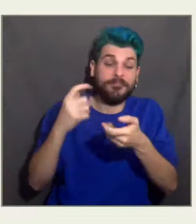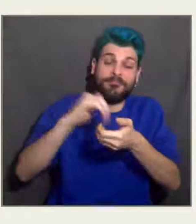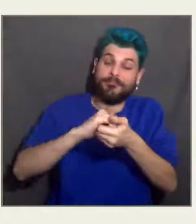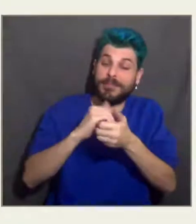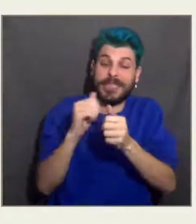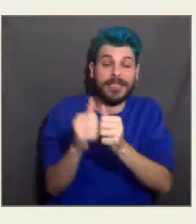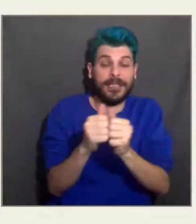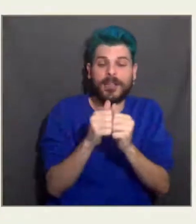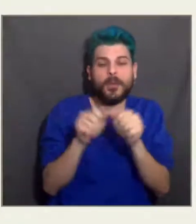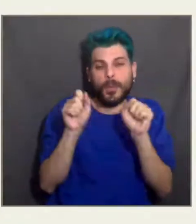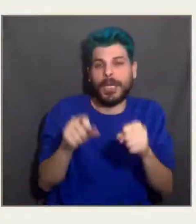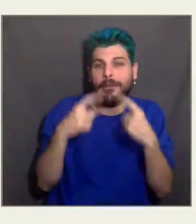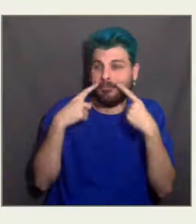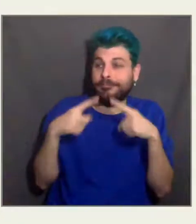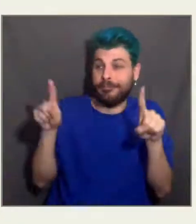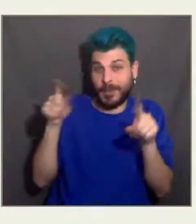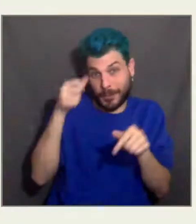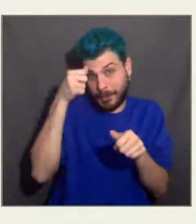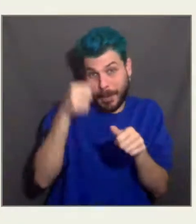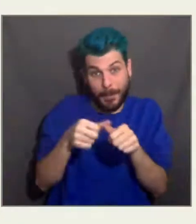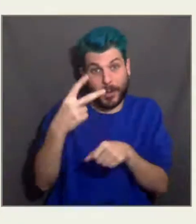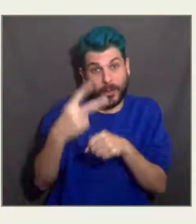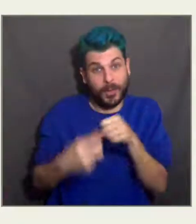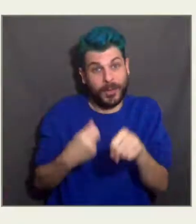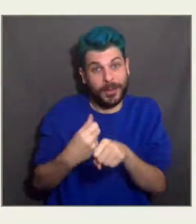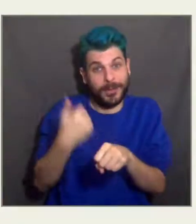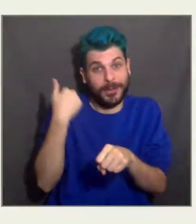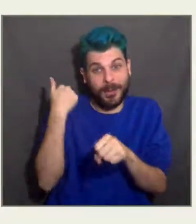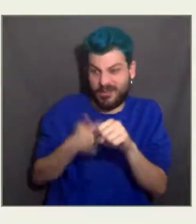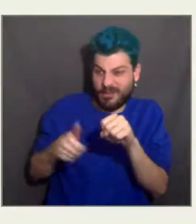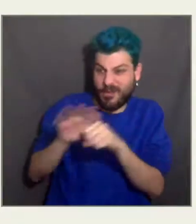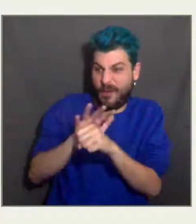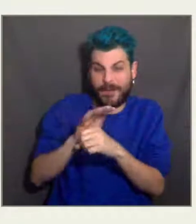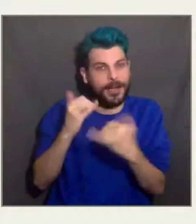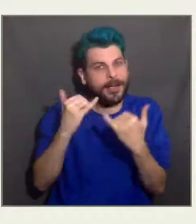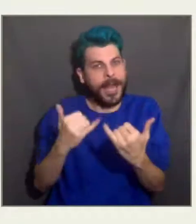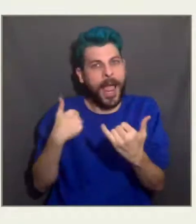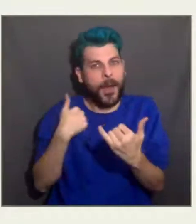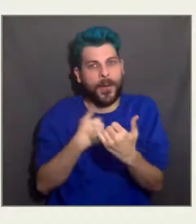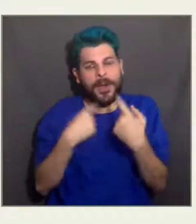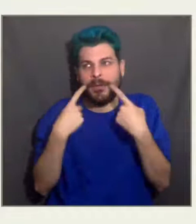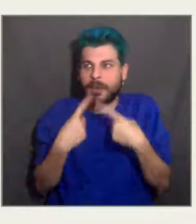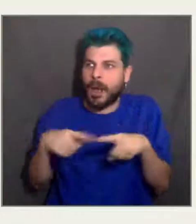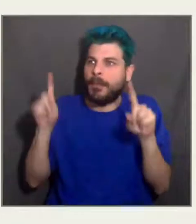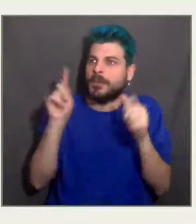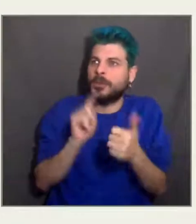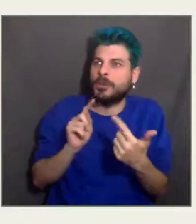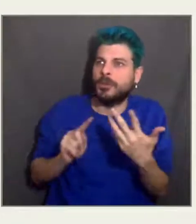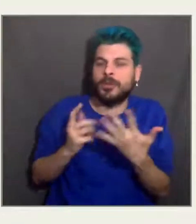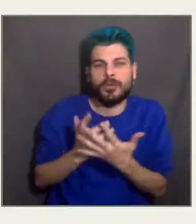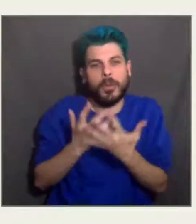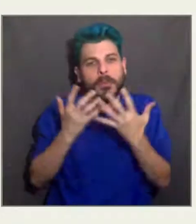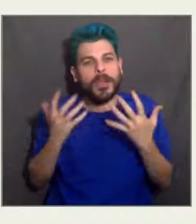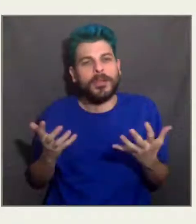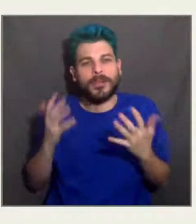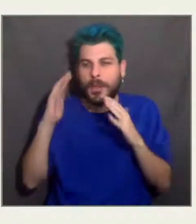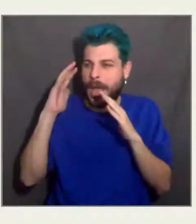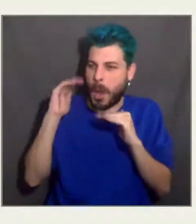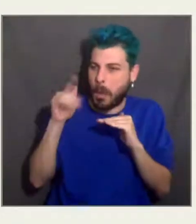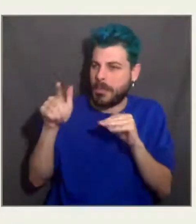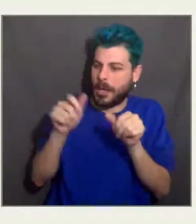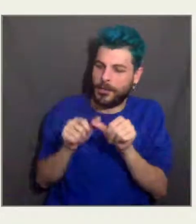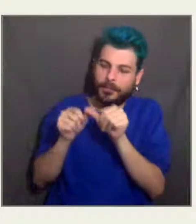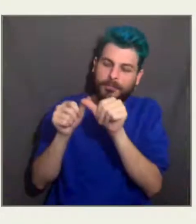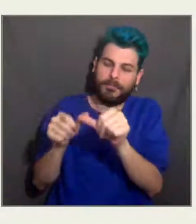ago, we have done. So That's right. I'm hopeful that what you just described with the cities and the counties and the region continues to